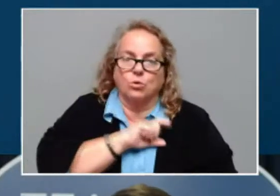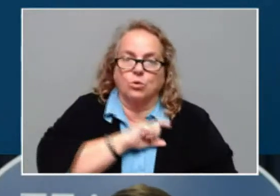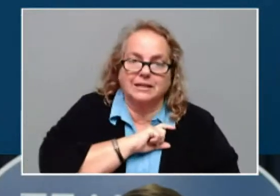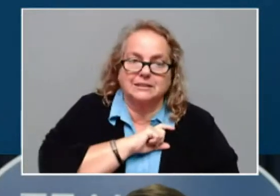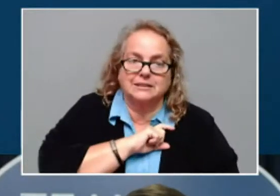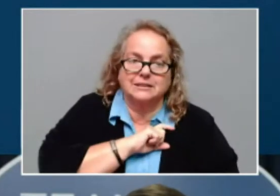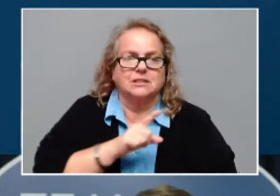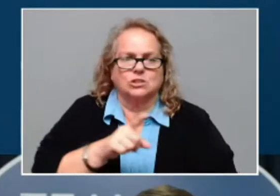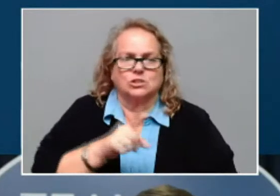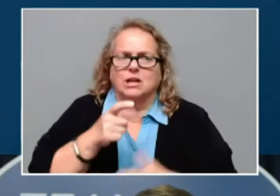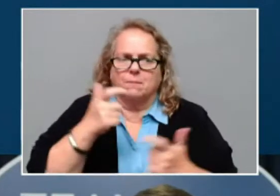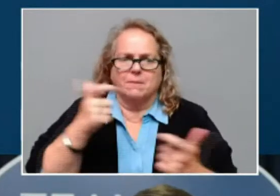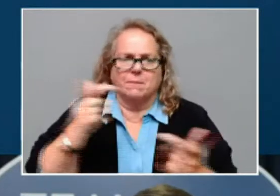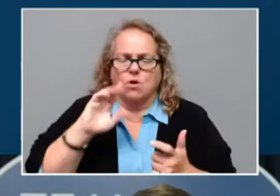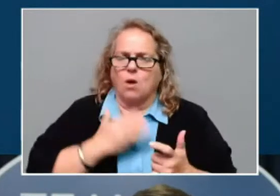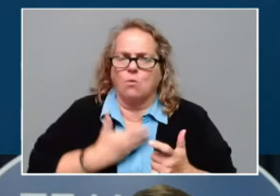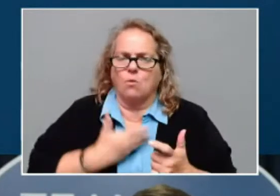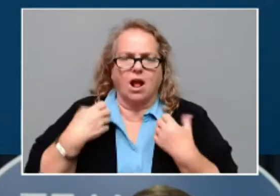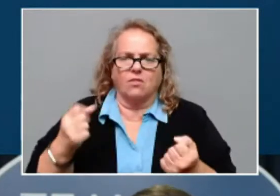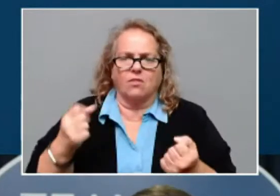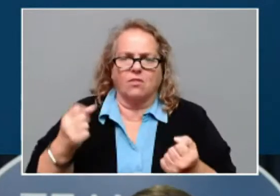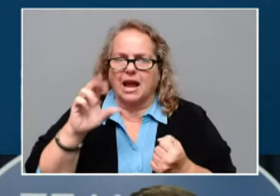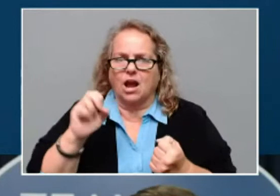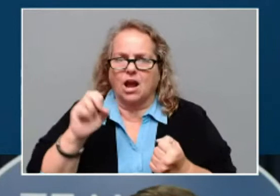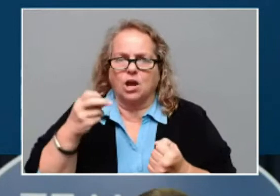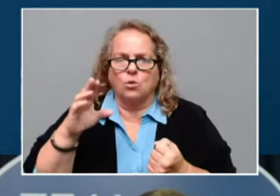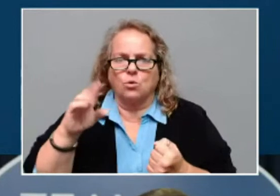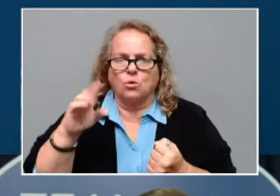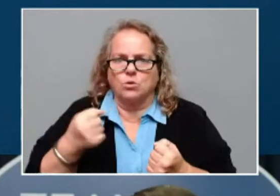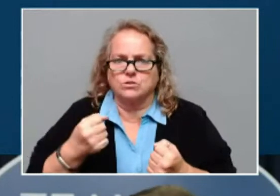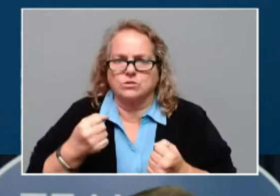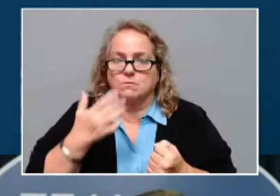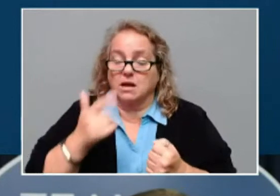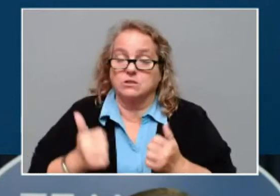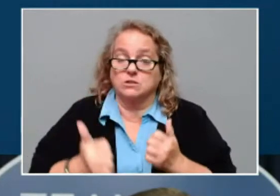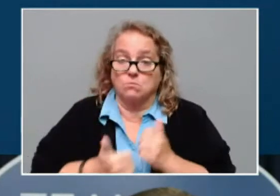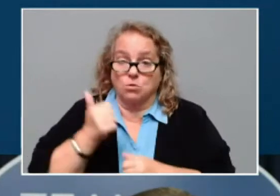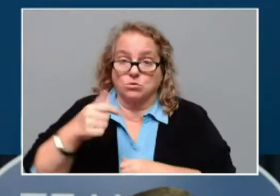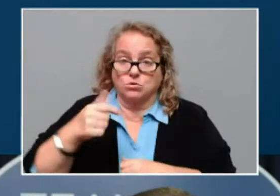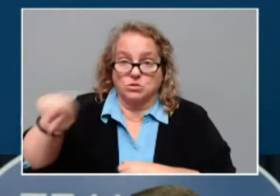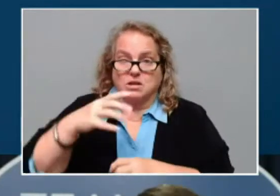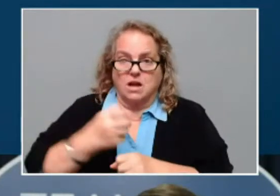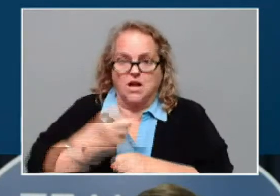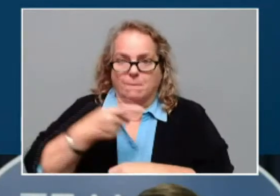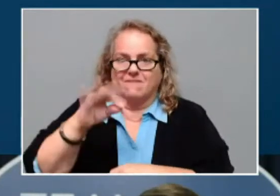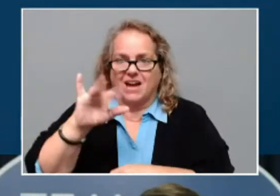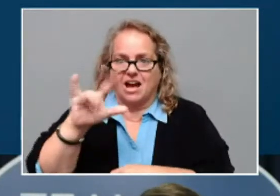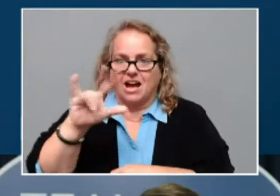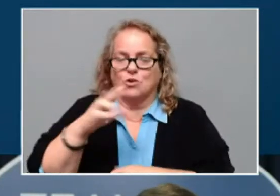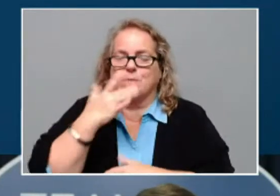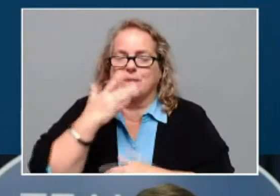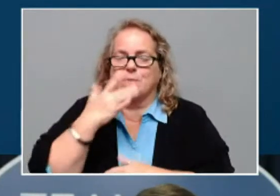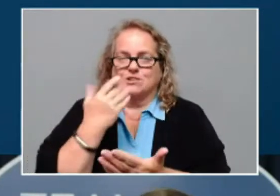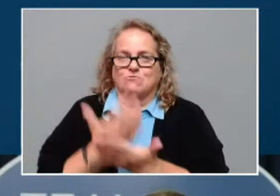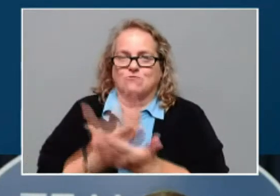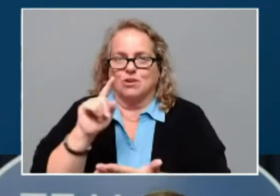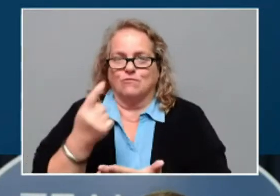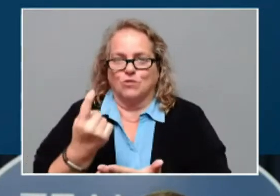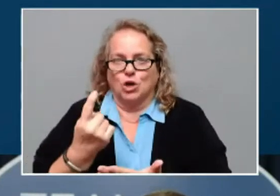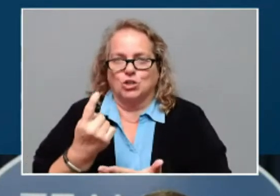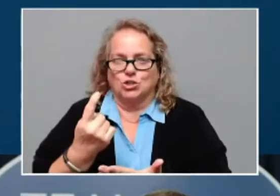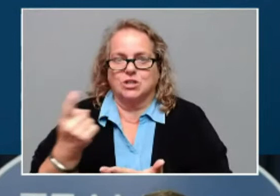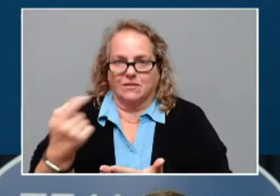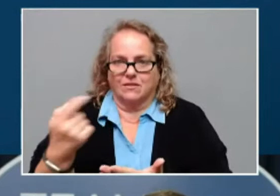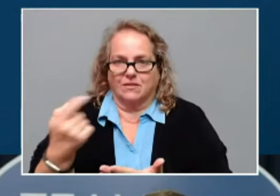heroes because, they almost all got Pfizer as it got here first, and it was coming in, and they had access to the cold